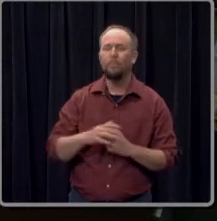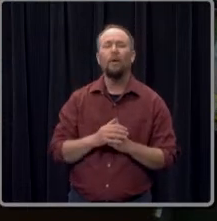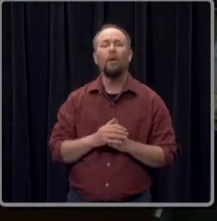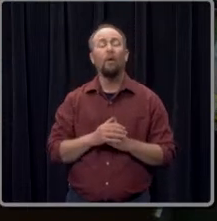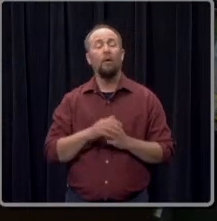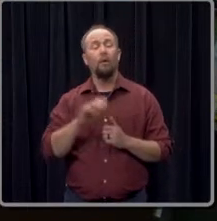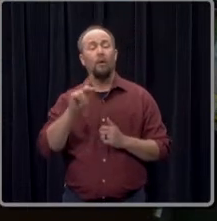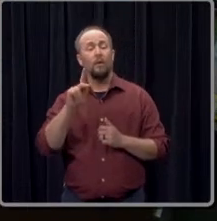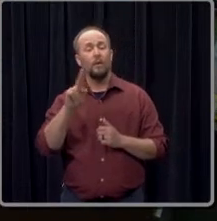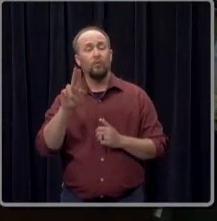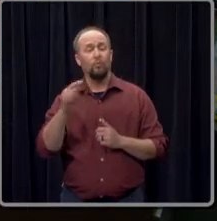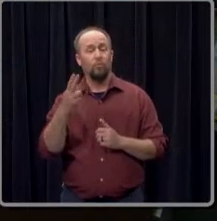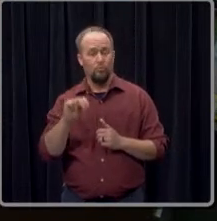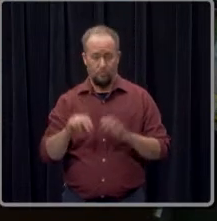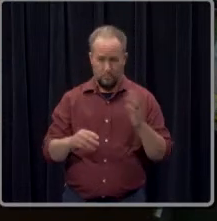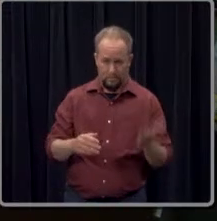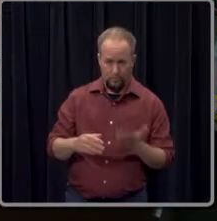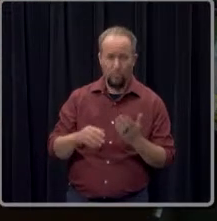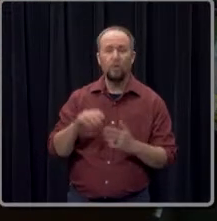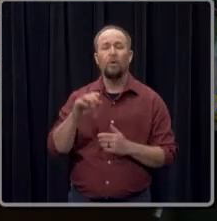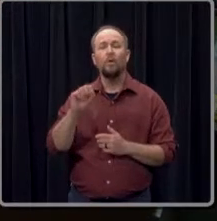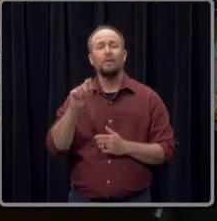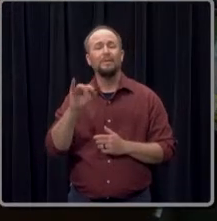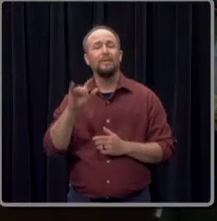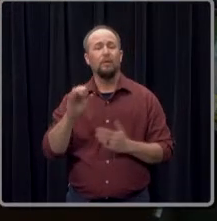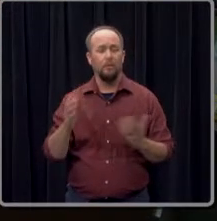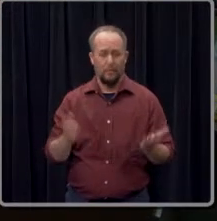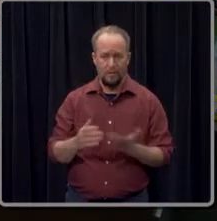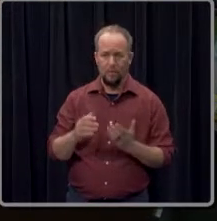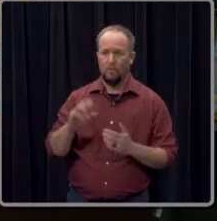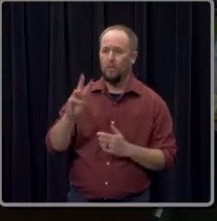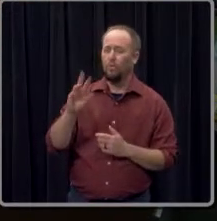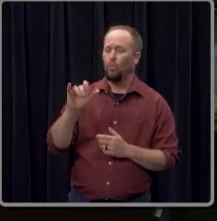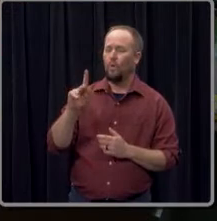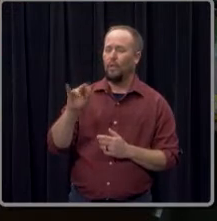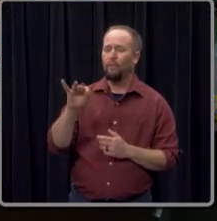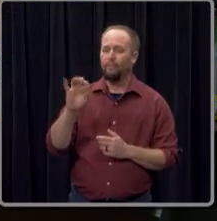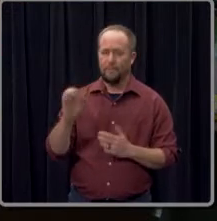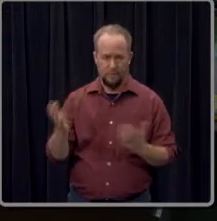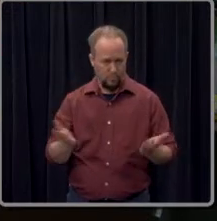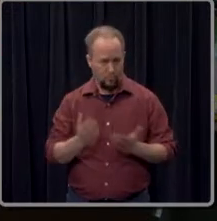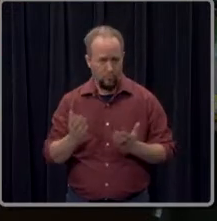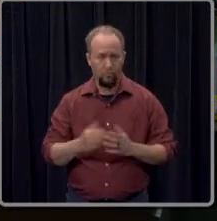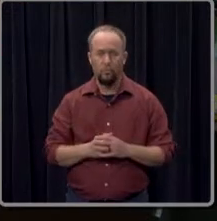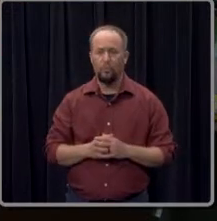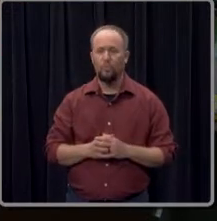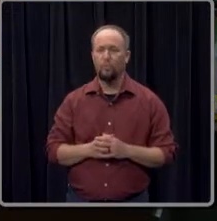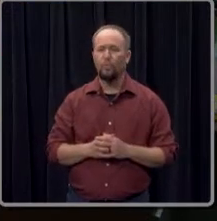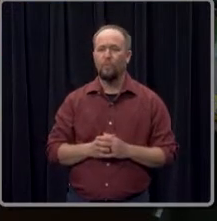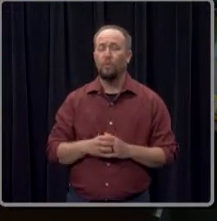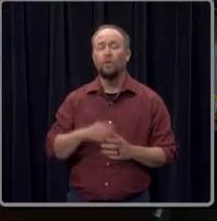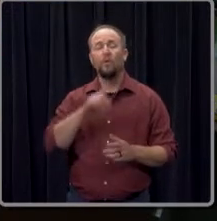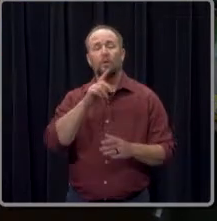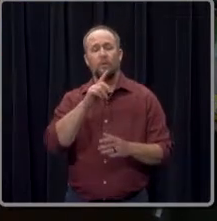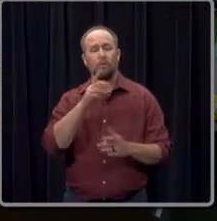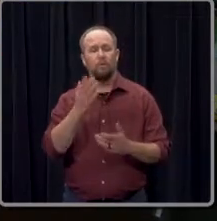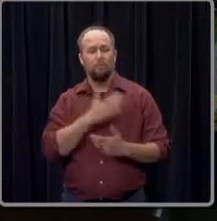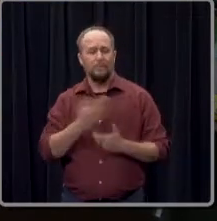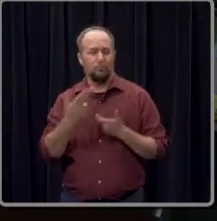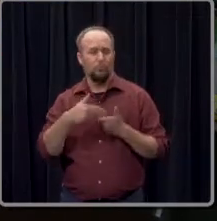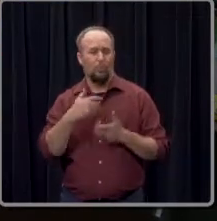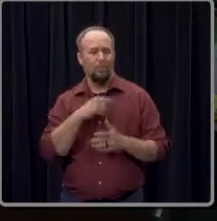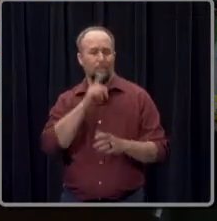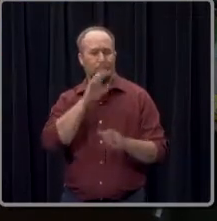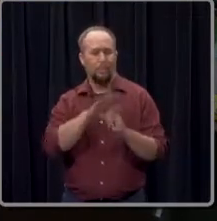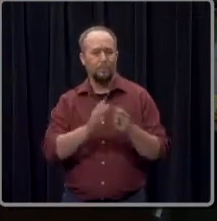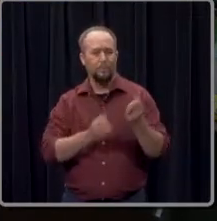Mr. Kuhn? Here. Mrs. Steele? Here. Mr. Wycliffe? Here. Would you join me in the Pledge of Allegiance?